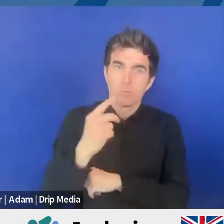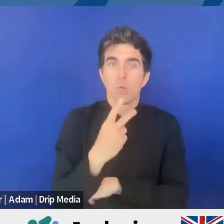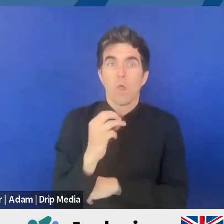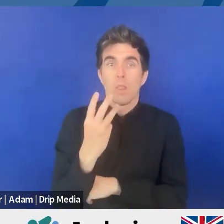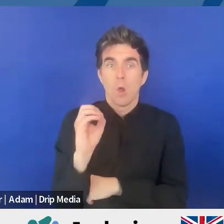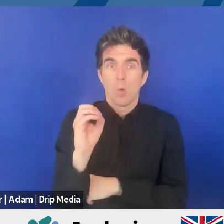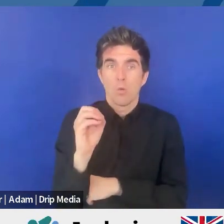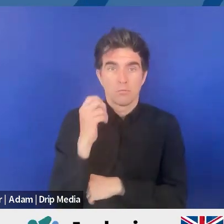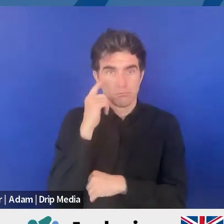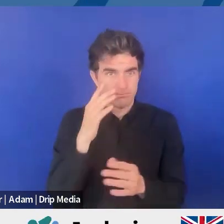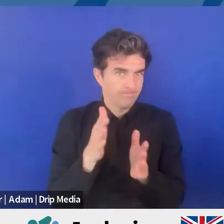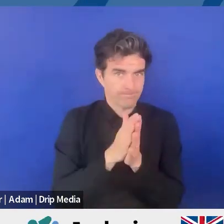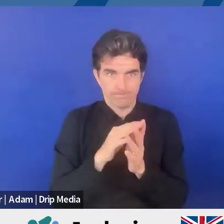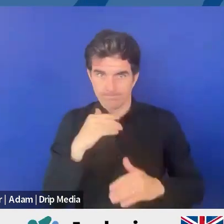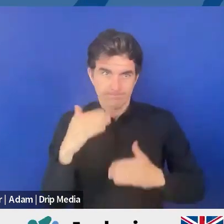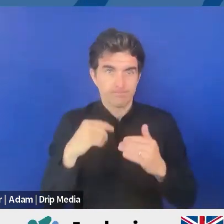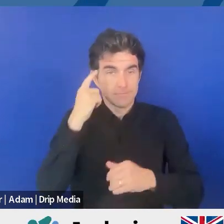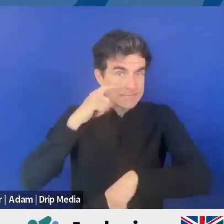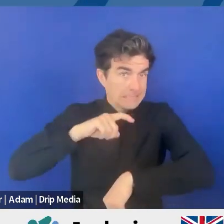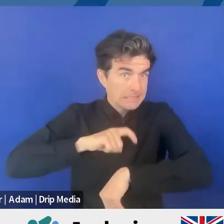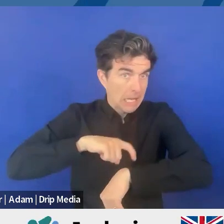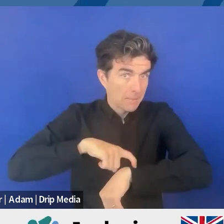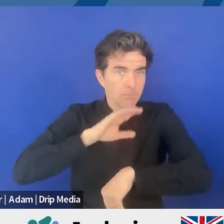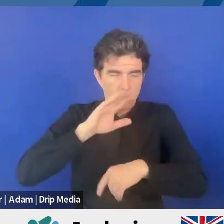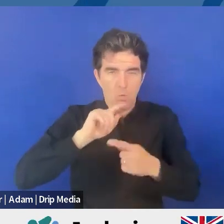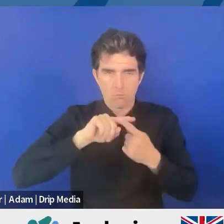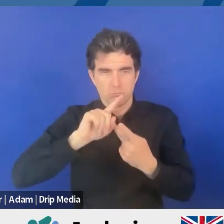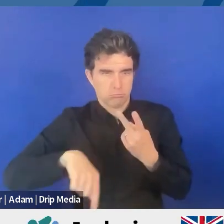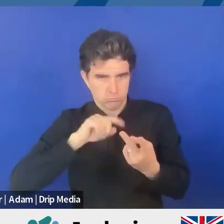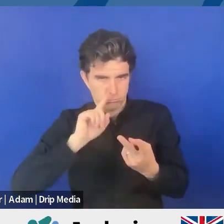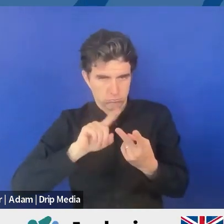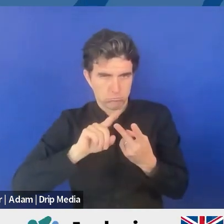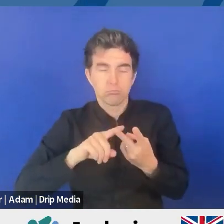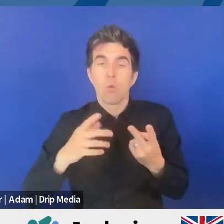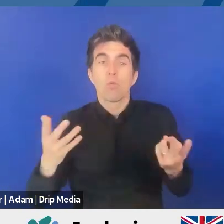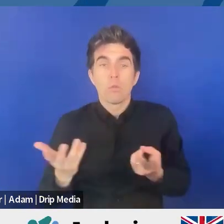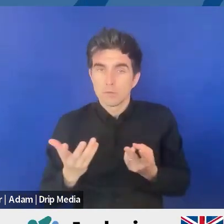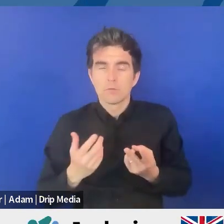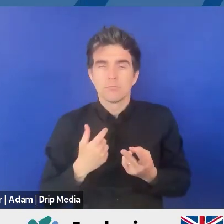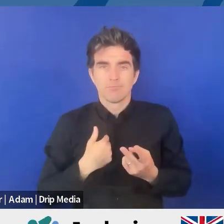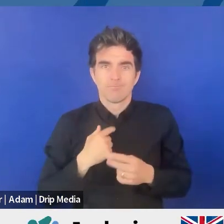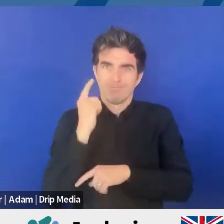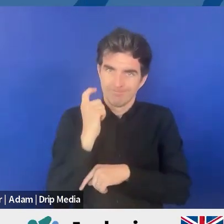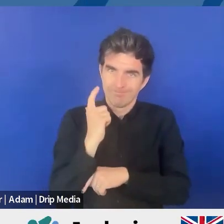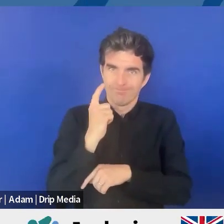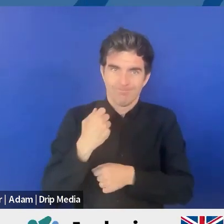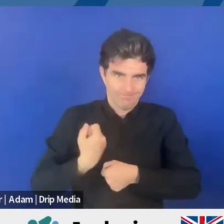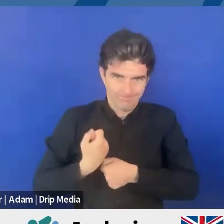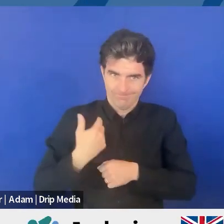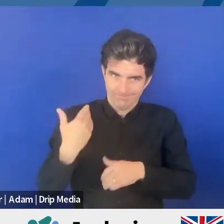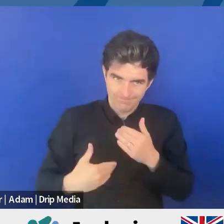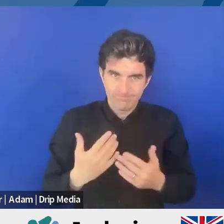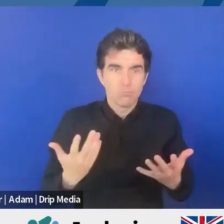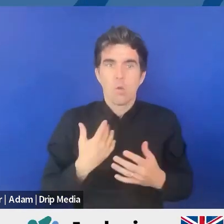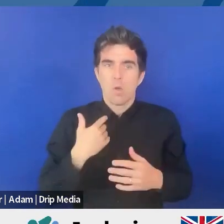The second commitment which we made, again, which we've started work on this, is that we will collect and use disability